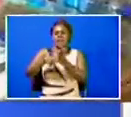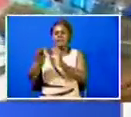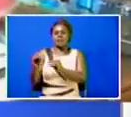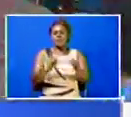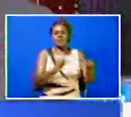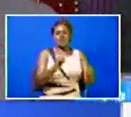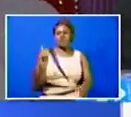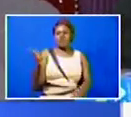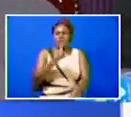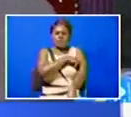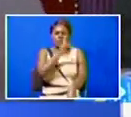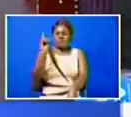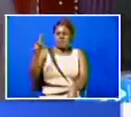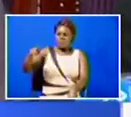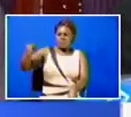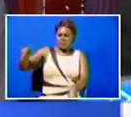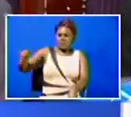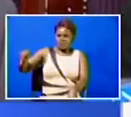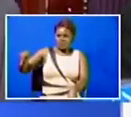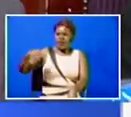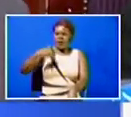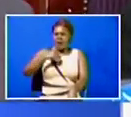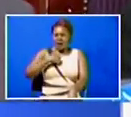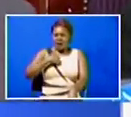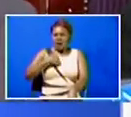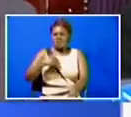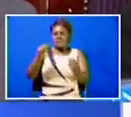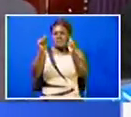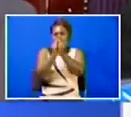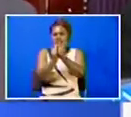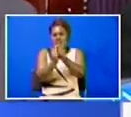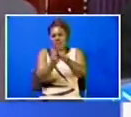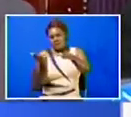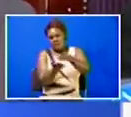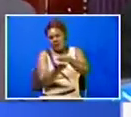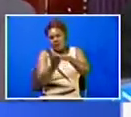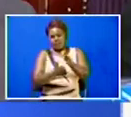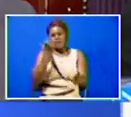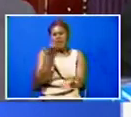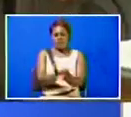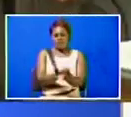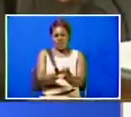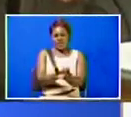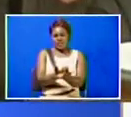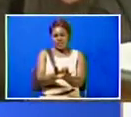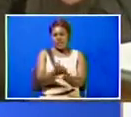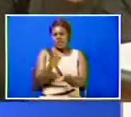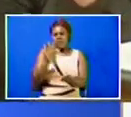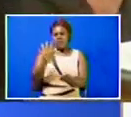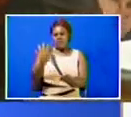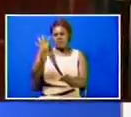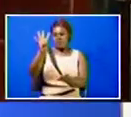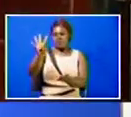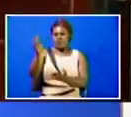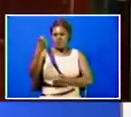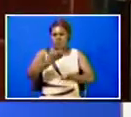Nairobi Hospital. DPP Nurdin Haji has prepared 10 separate files to prove that the 54 accused persons committed economic